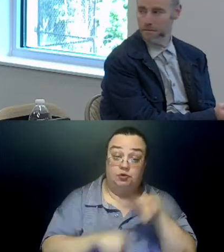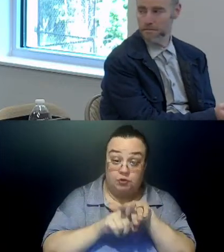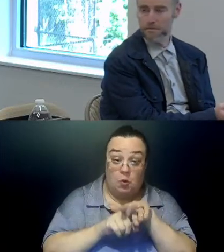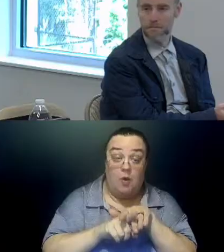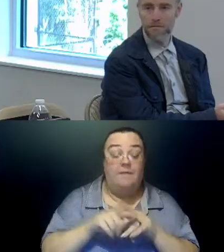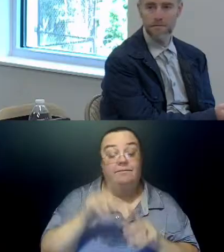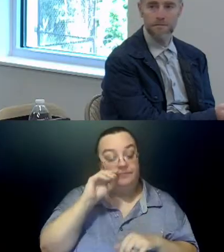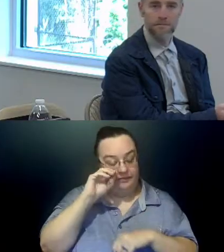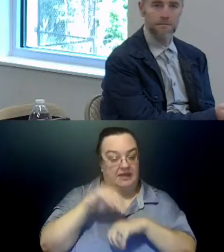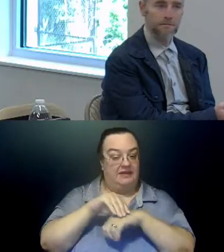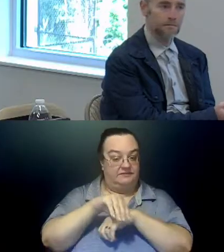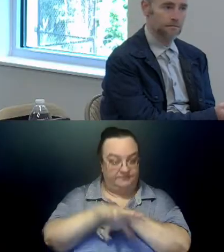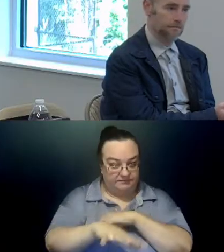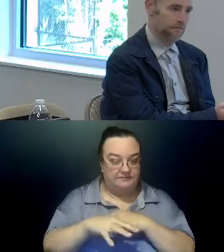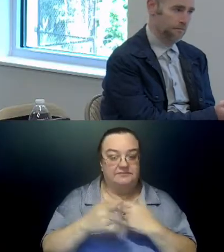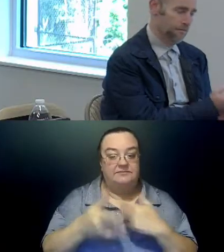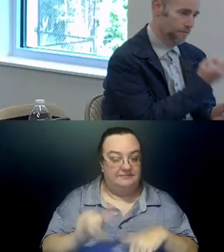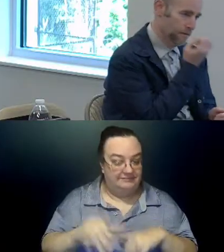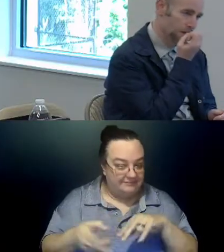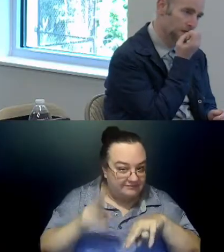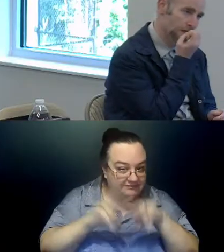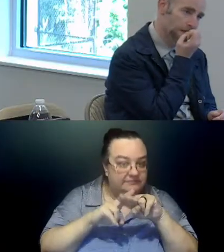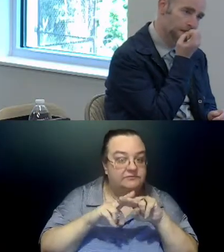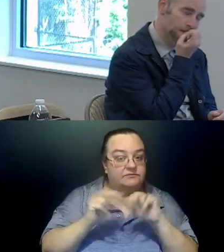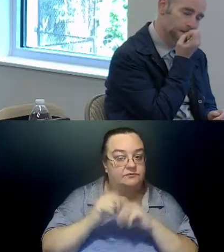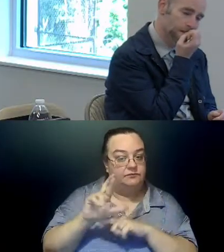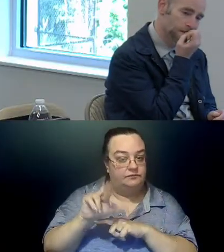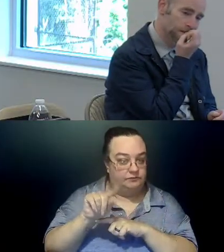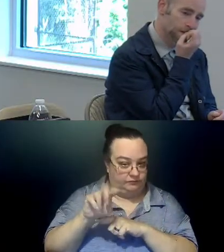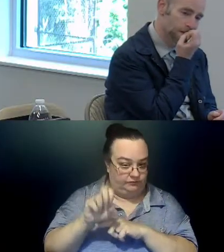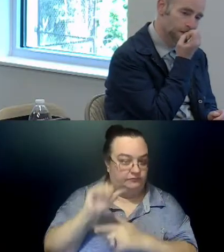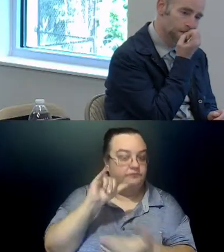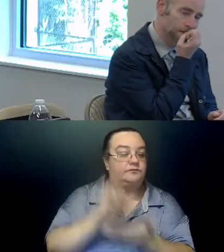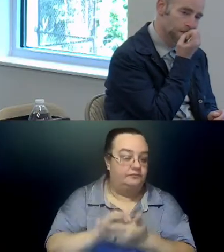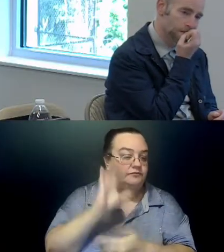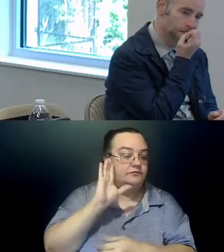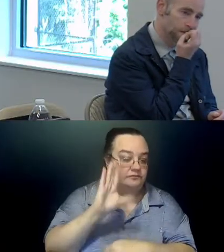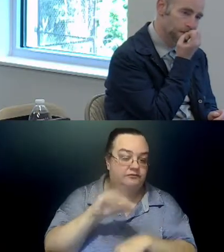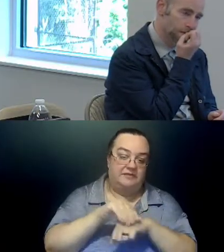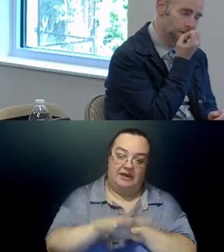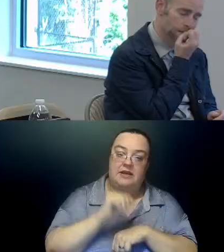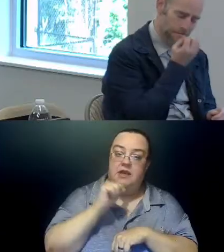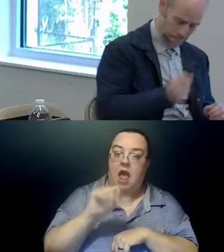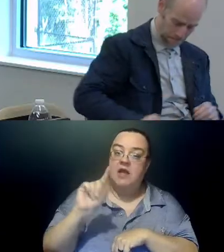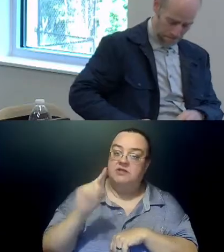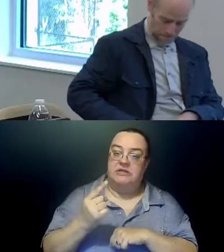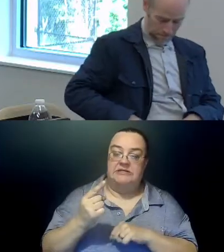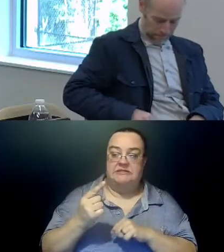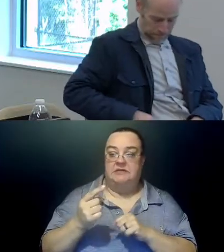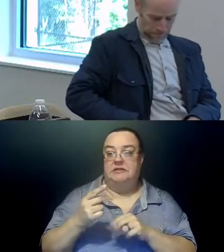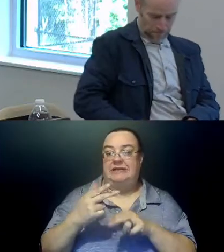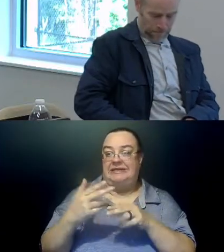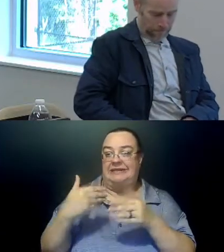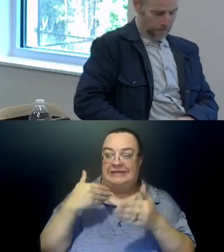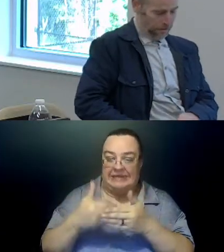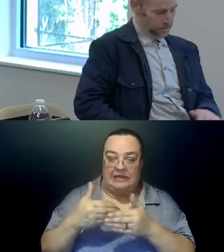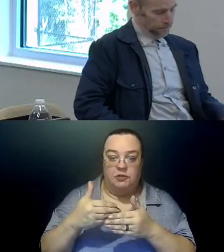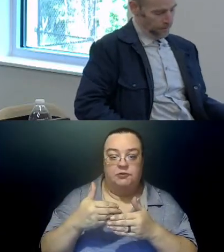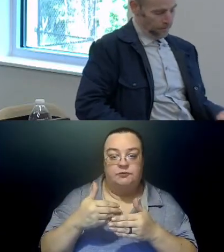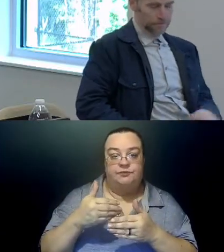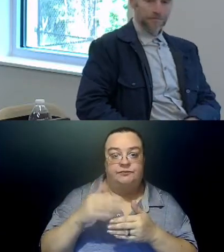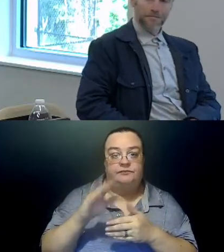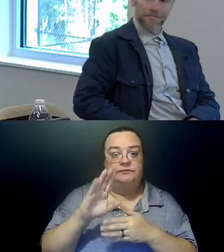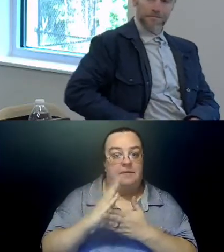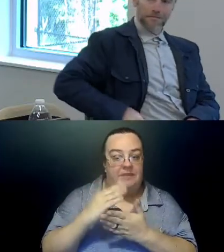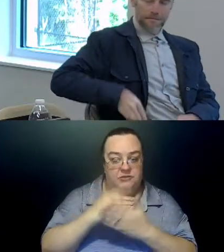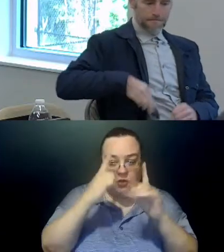of an increase in the rates will have an effect not just in the immediate near term on near-term budget goals, but over a